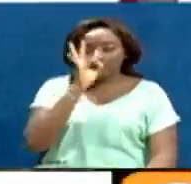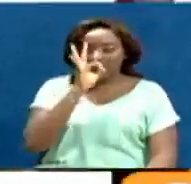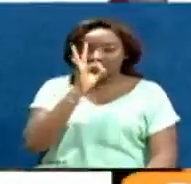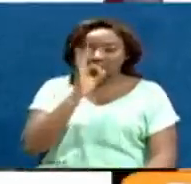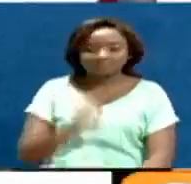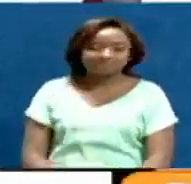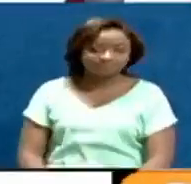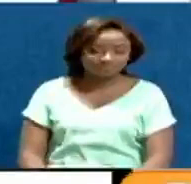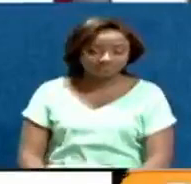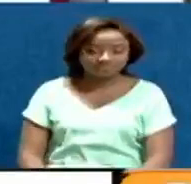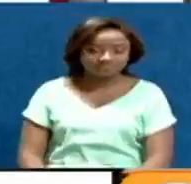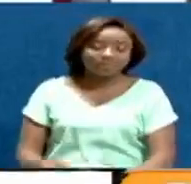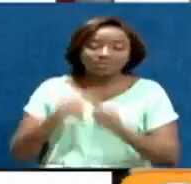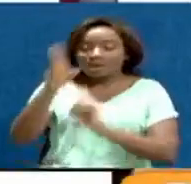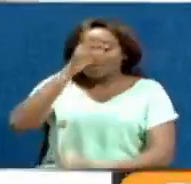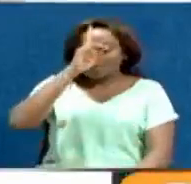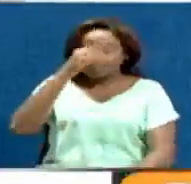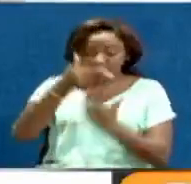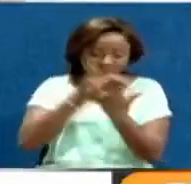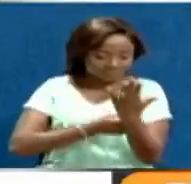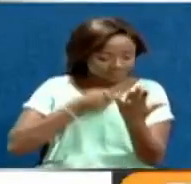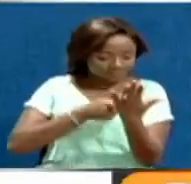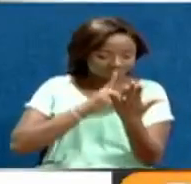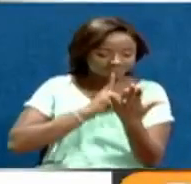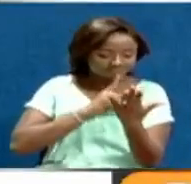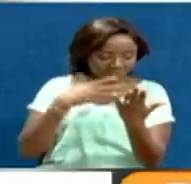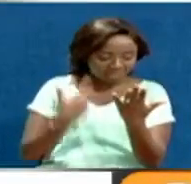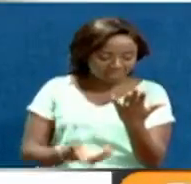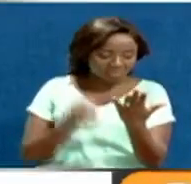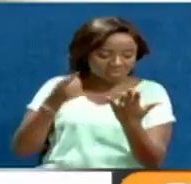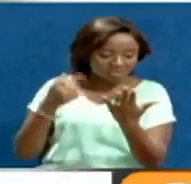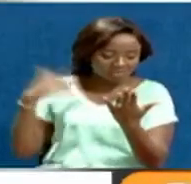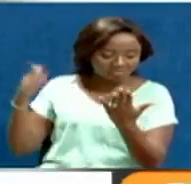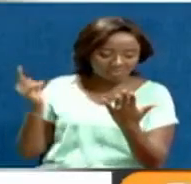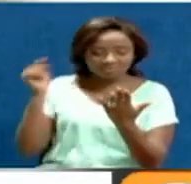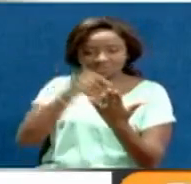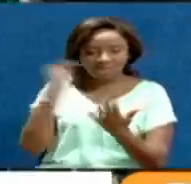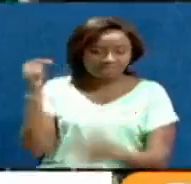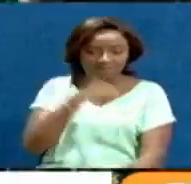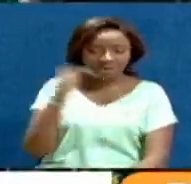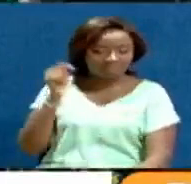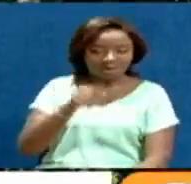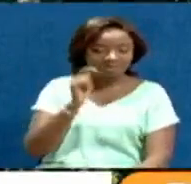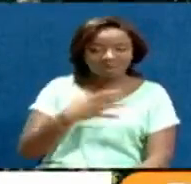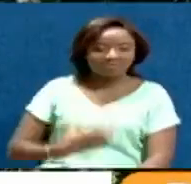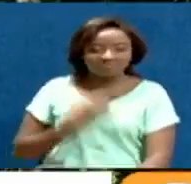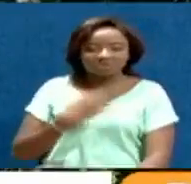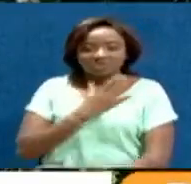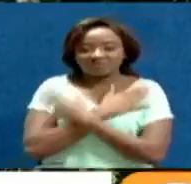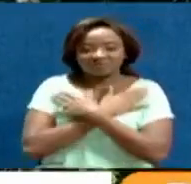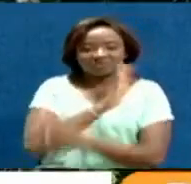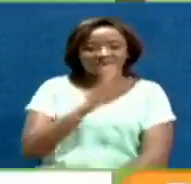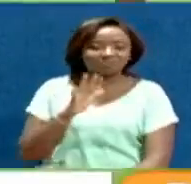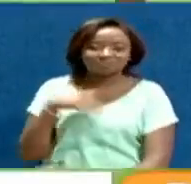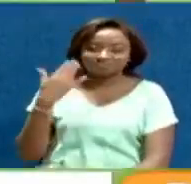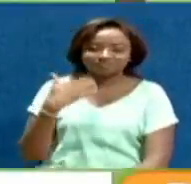Mokamba. According to police reports, Zacharia, who frequents Mokamba's workplace in Nyari, had spent the better part of